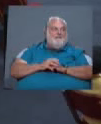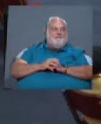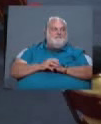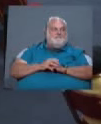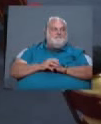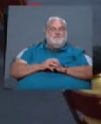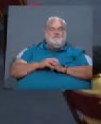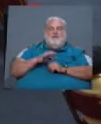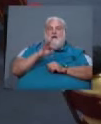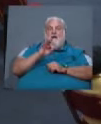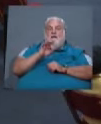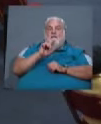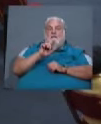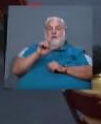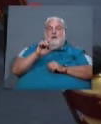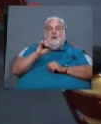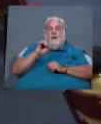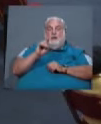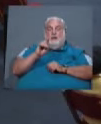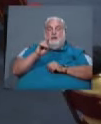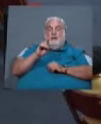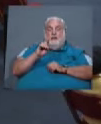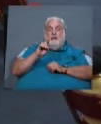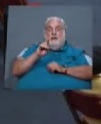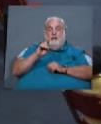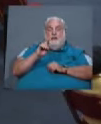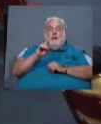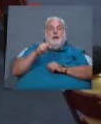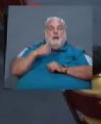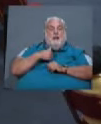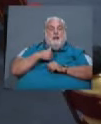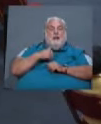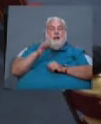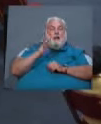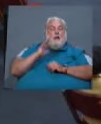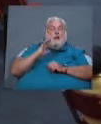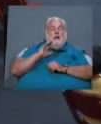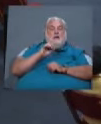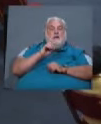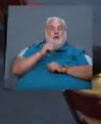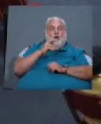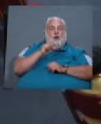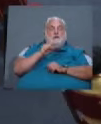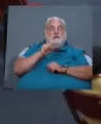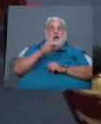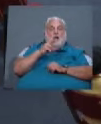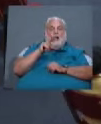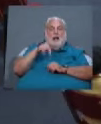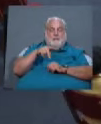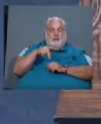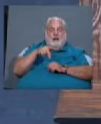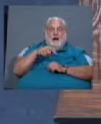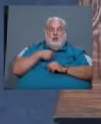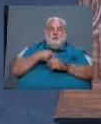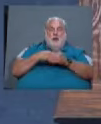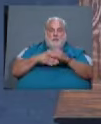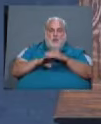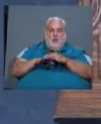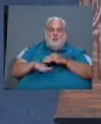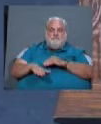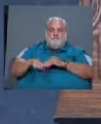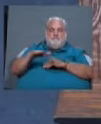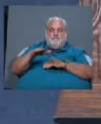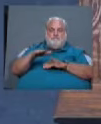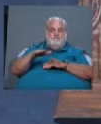Floyd is my name now, but I was Dolores Stalkup Floyd. And I was born and raised in Granite Mountain area. So I'm